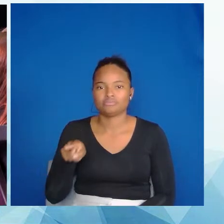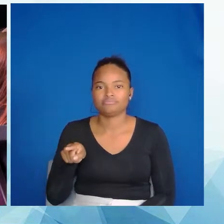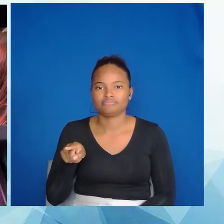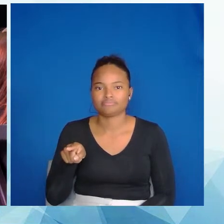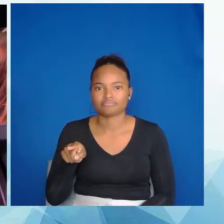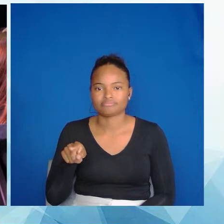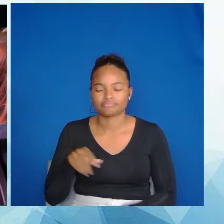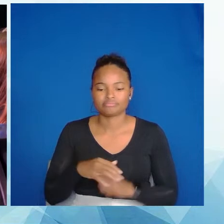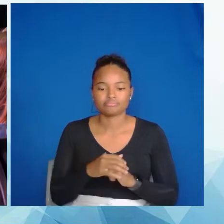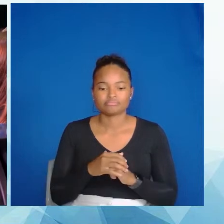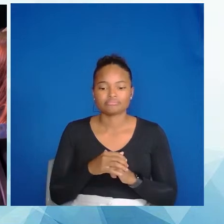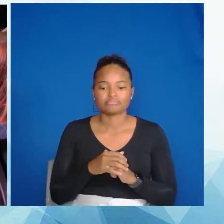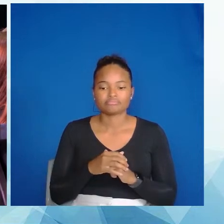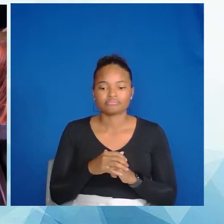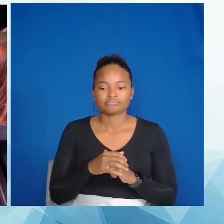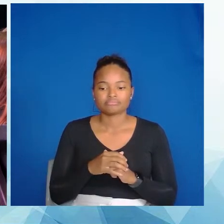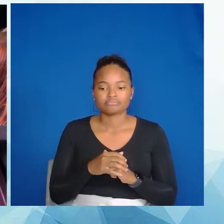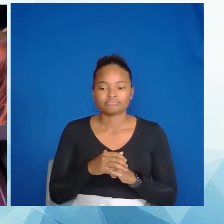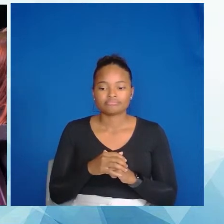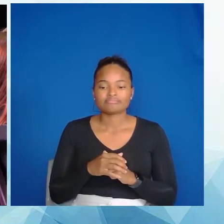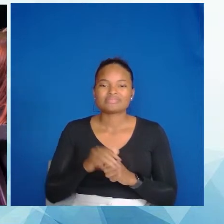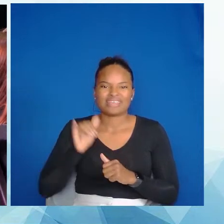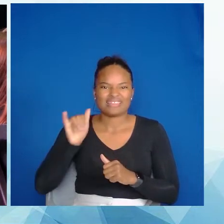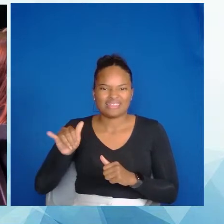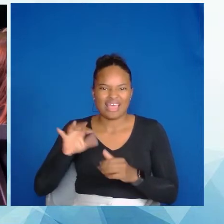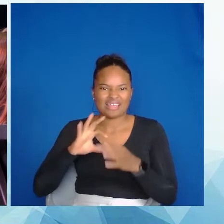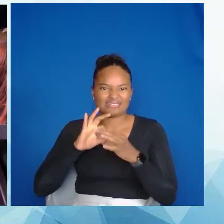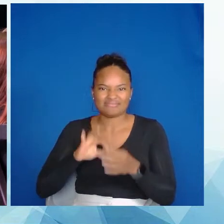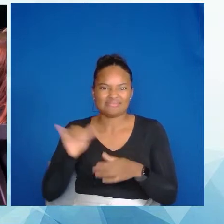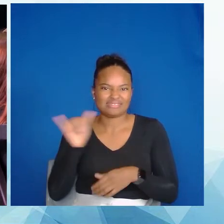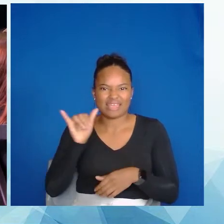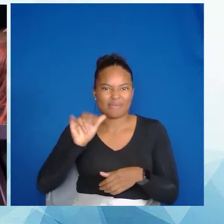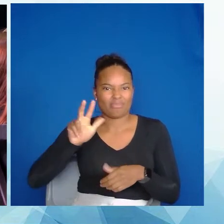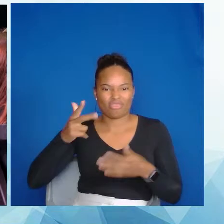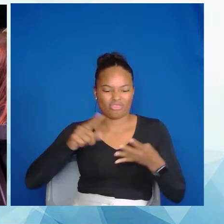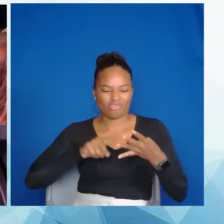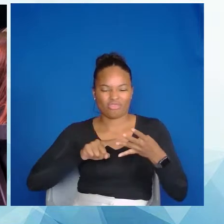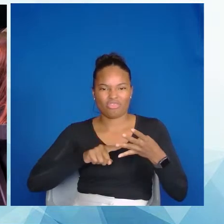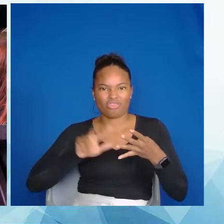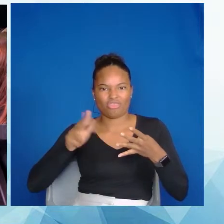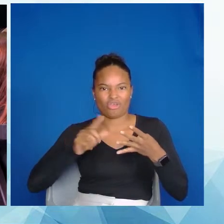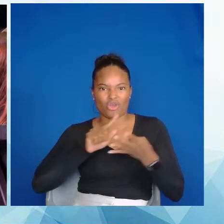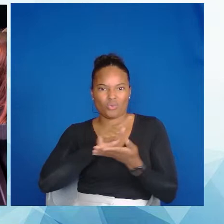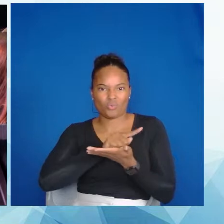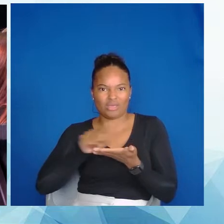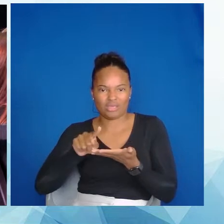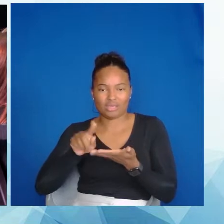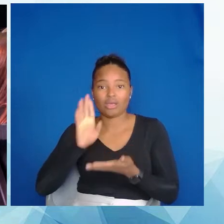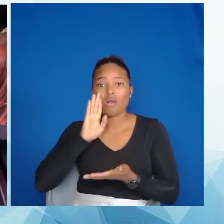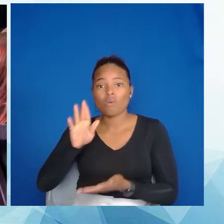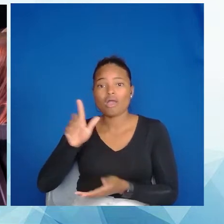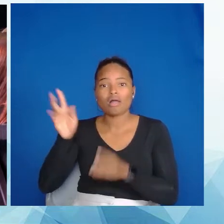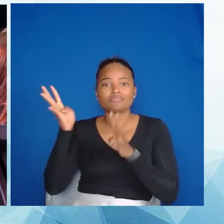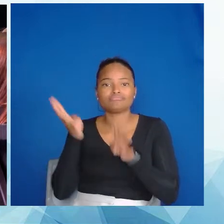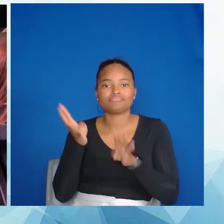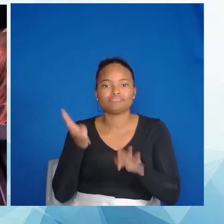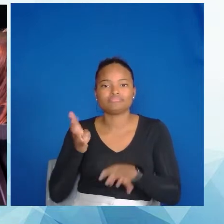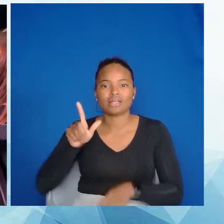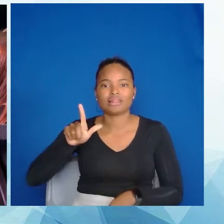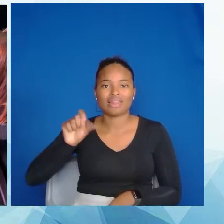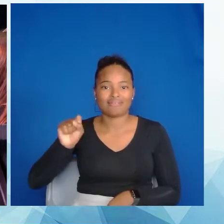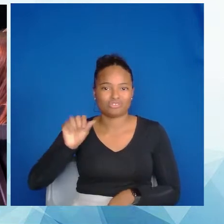so that would coincide with that third week. We will be doing some live streaming of that event,